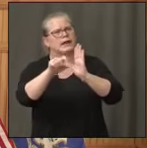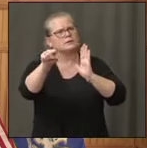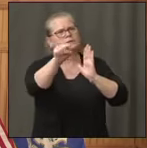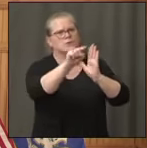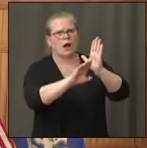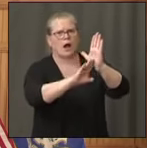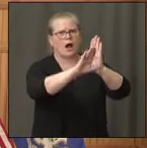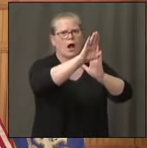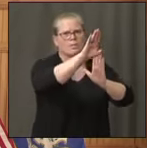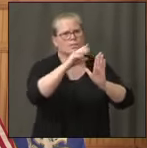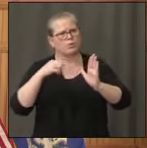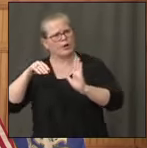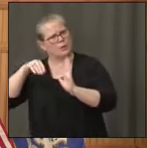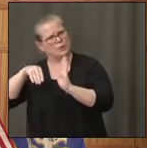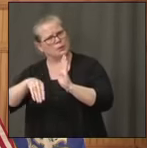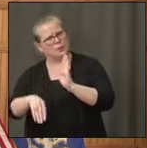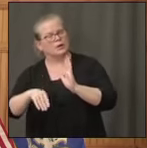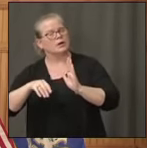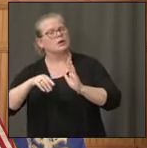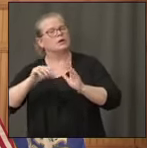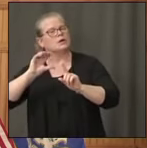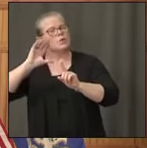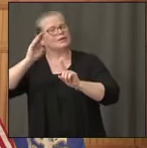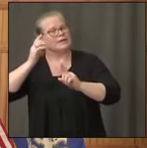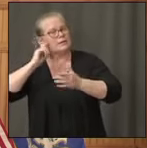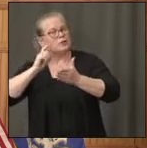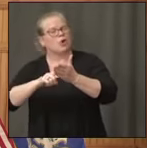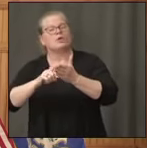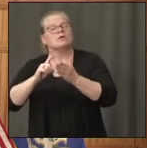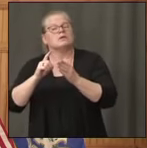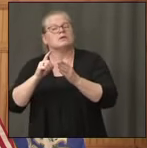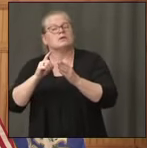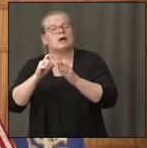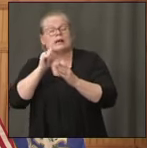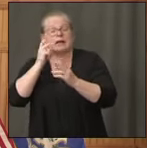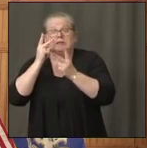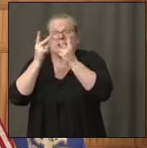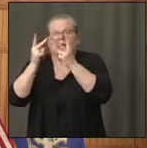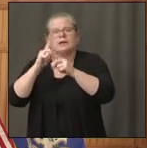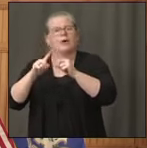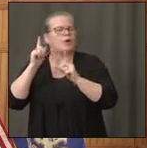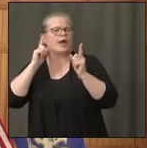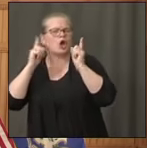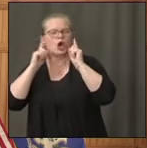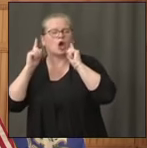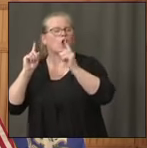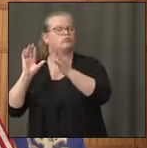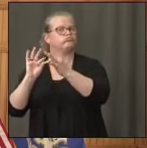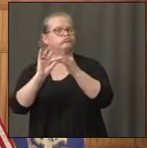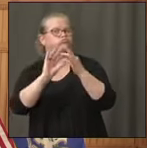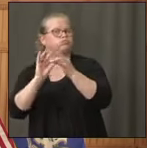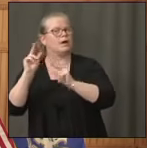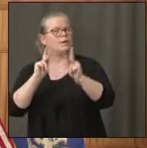maybe are getting lax about that. I know that you've launched a marketing campaign to encourage mask wearing, but are you considering